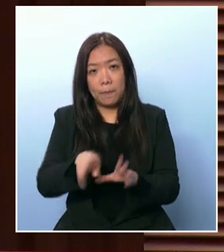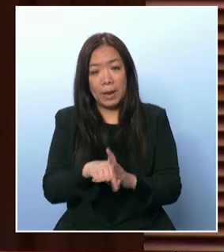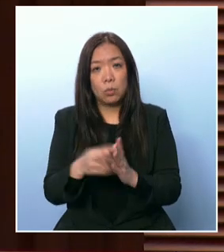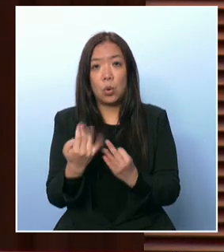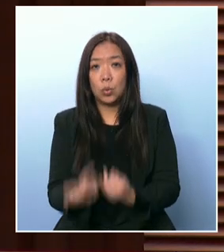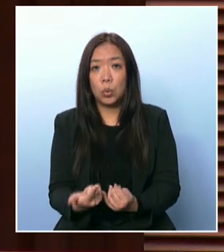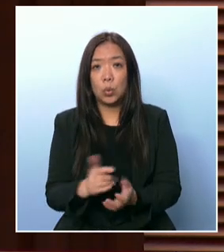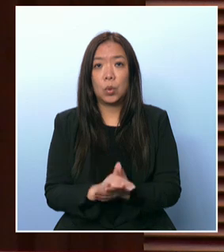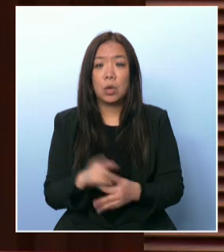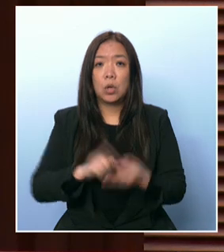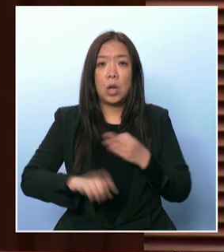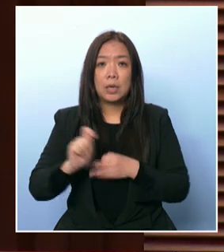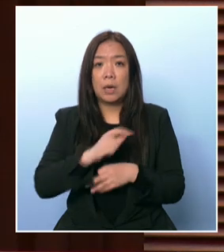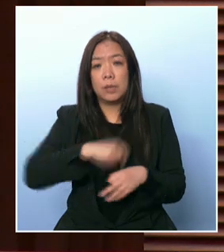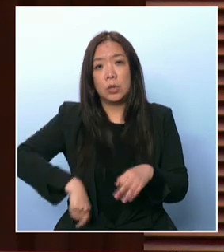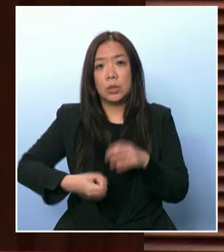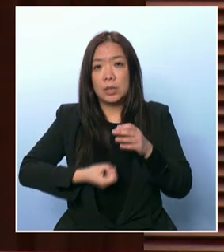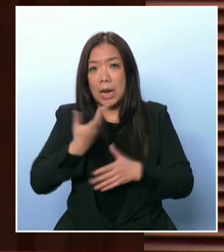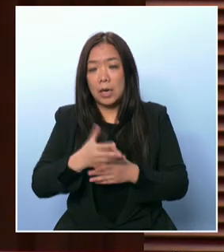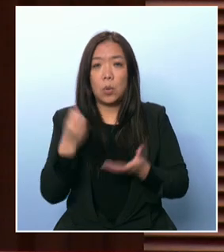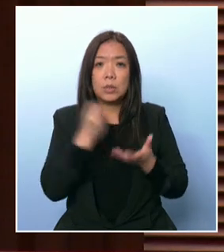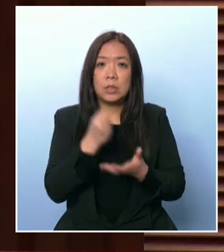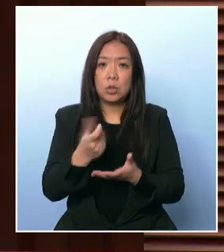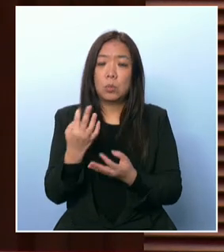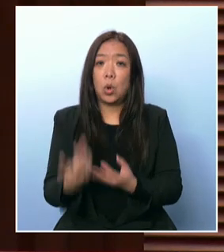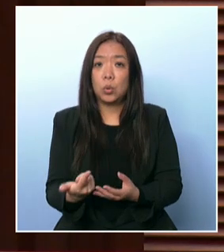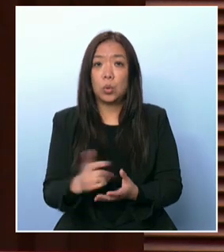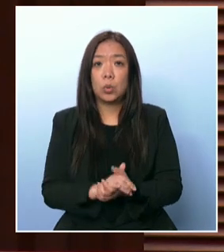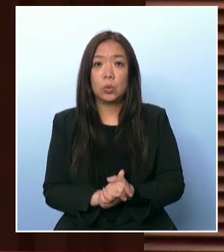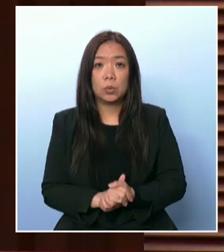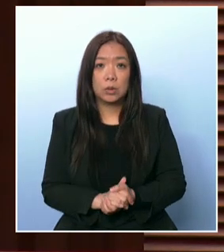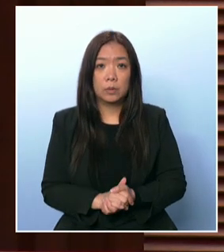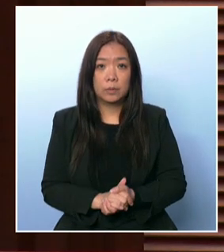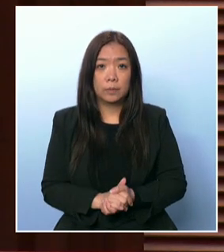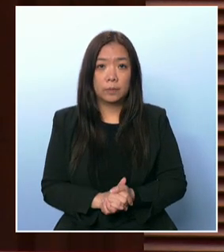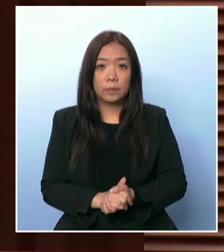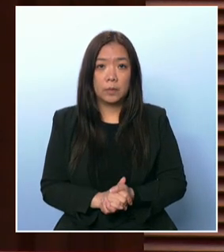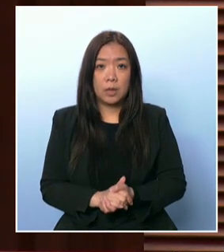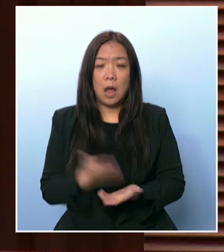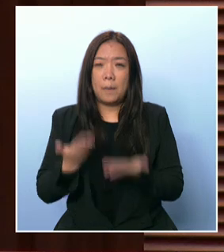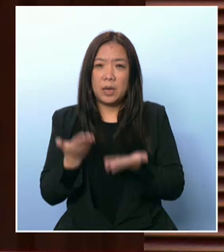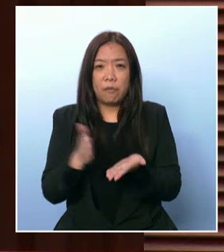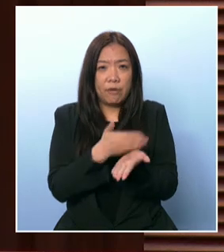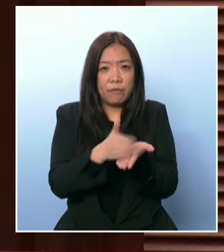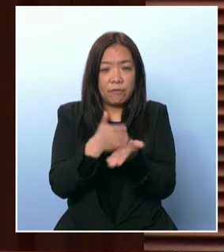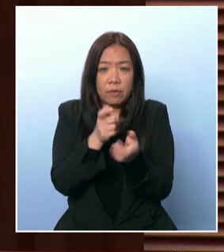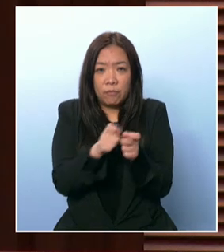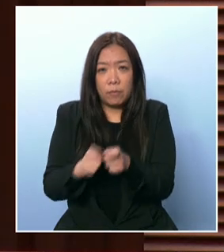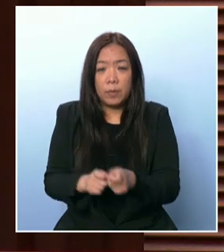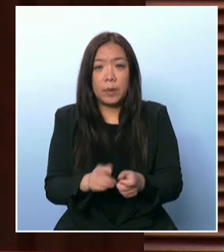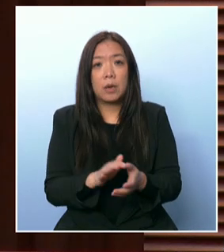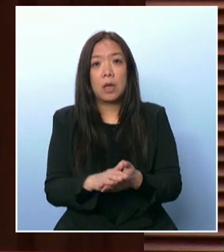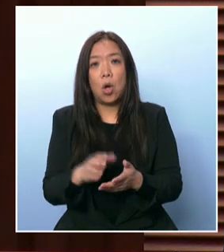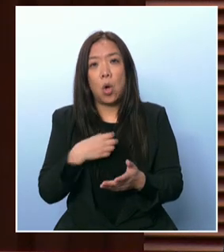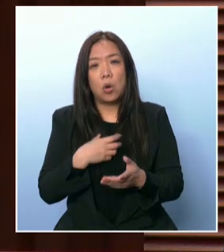medicine sector as a whole. That's why the funding scope is wide. Dr. Tan is right that there